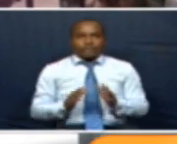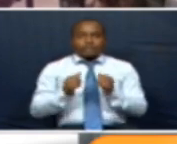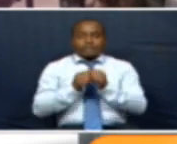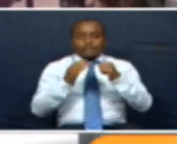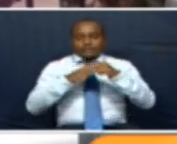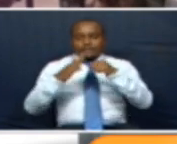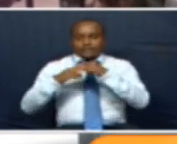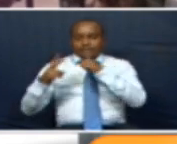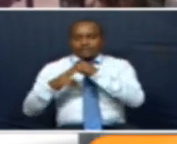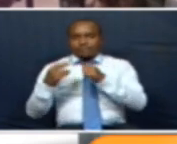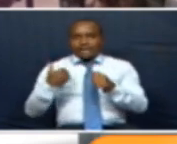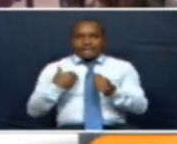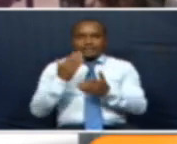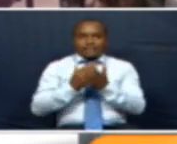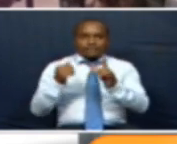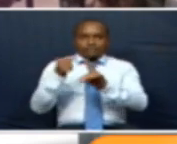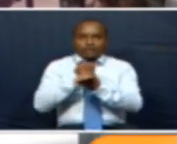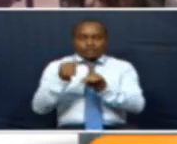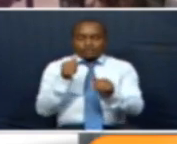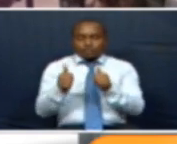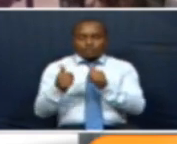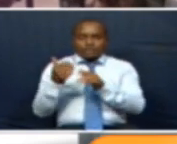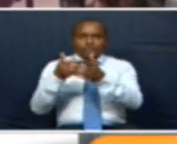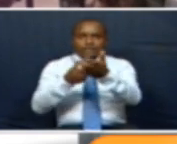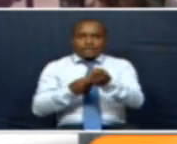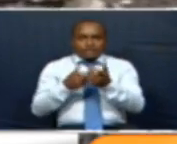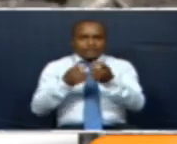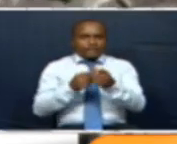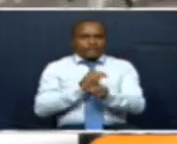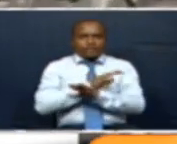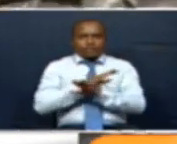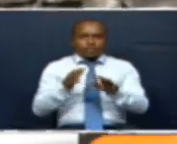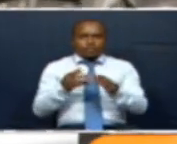share of violence, a situation that attracted no political solution.